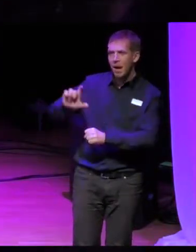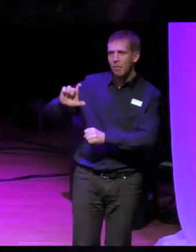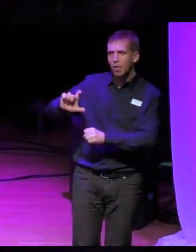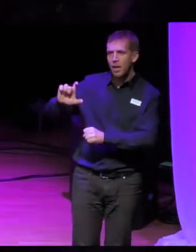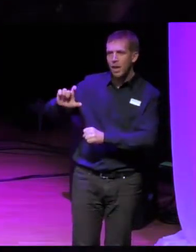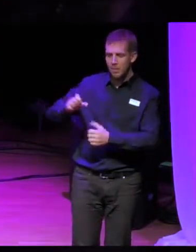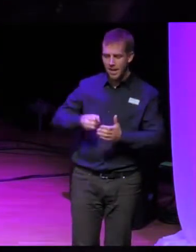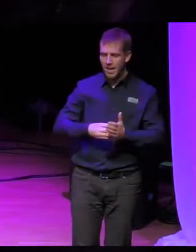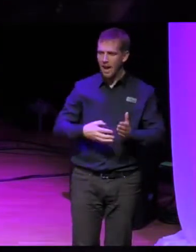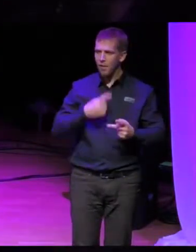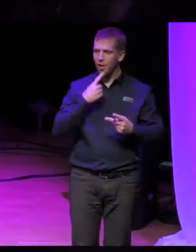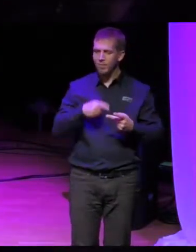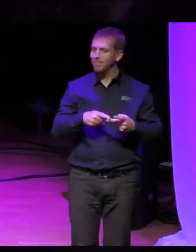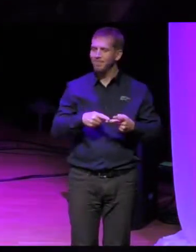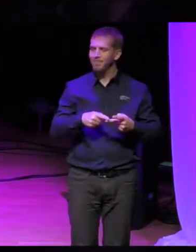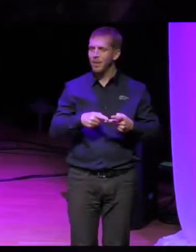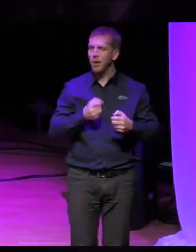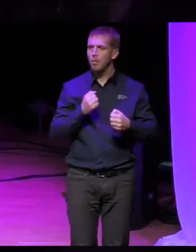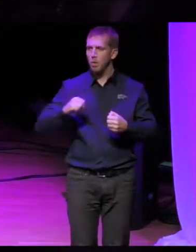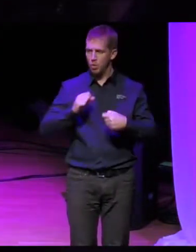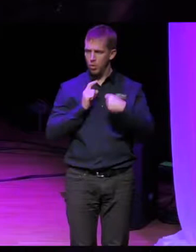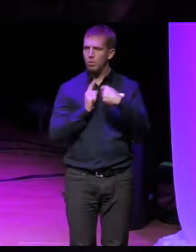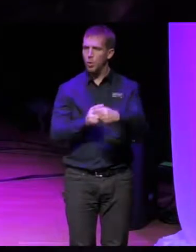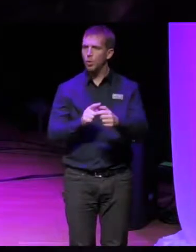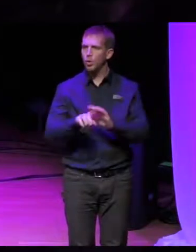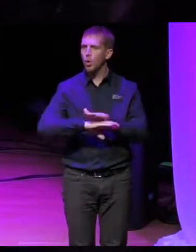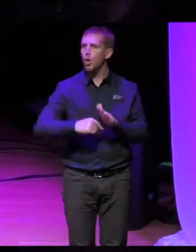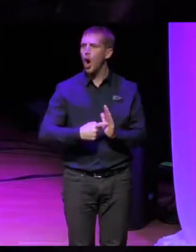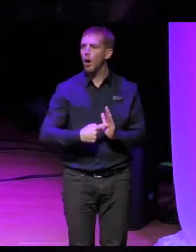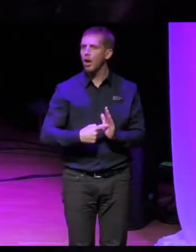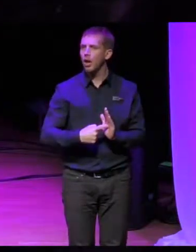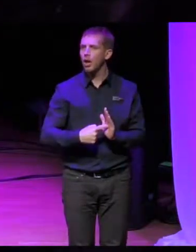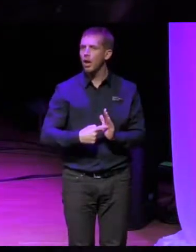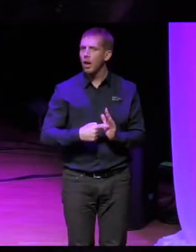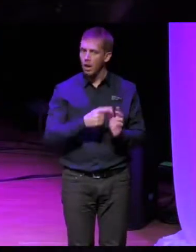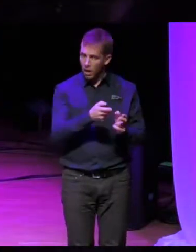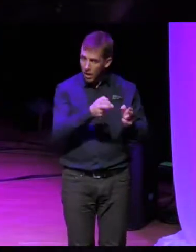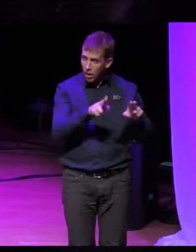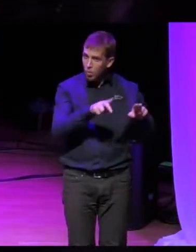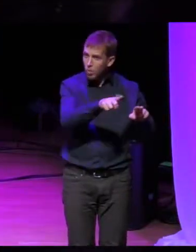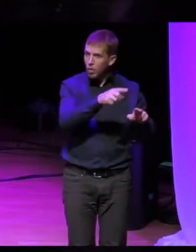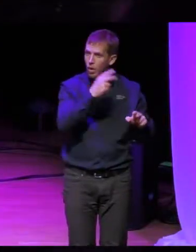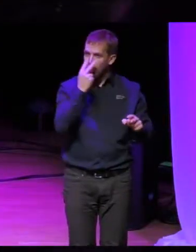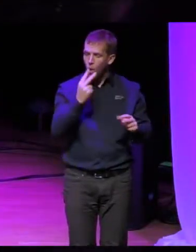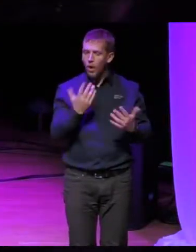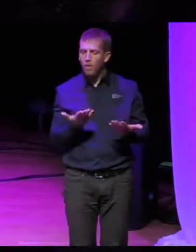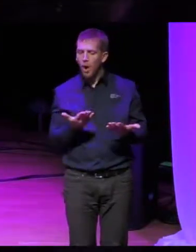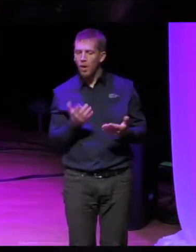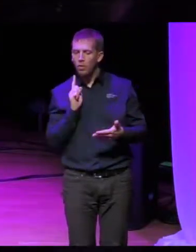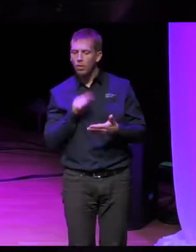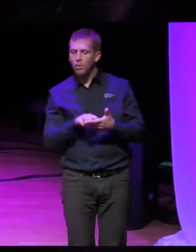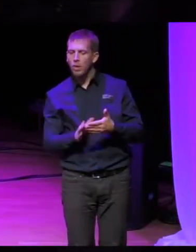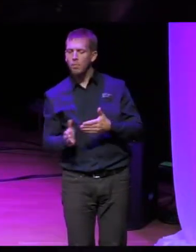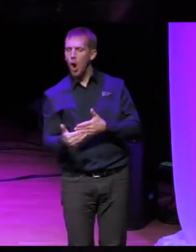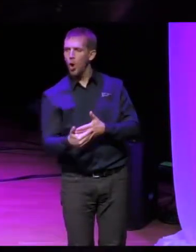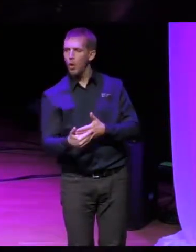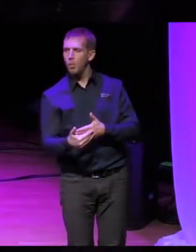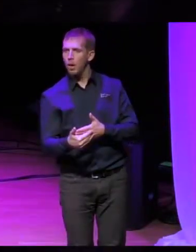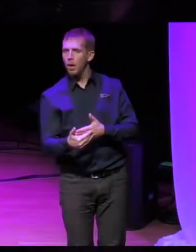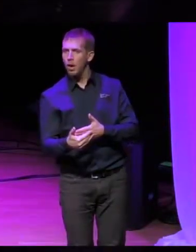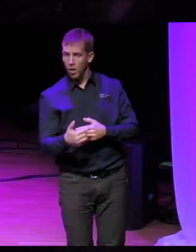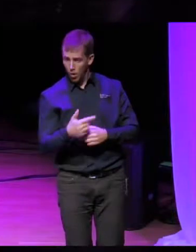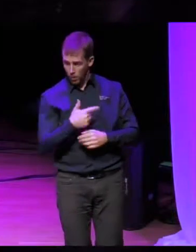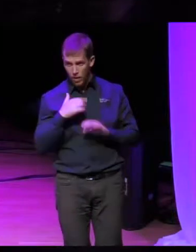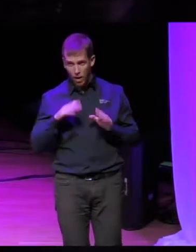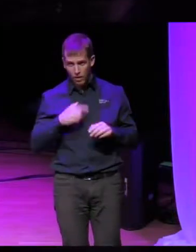to look at the motive behind the ban, which is the argument that we have been making against every iteration of the Muslim